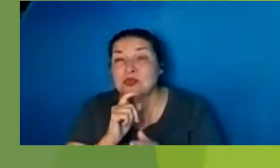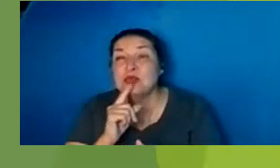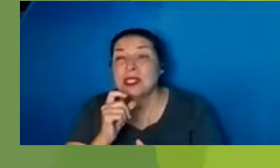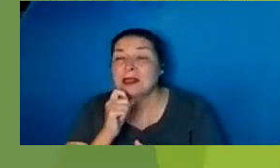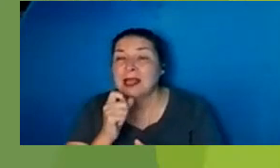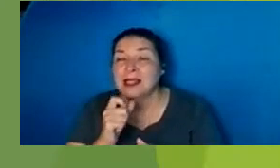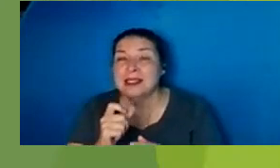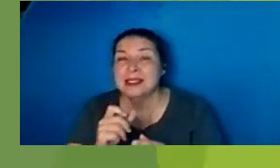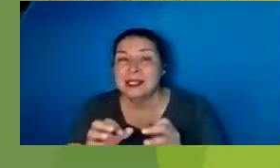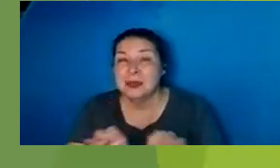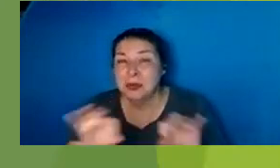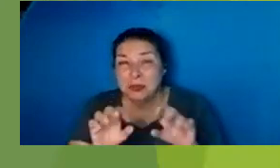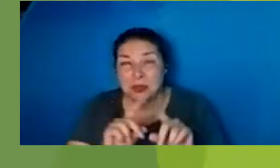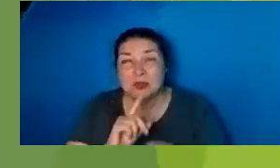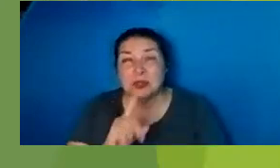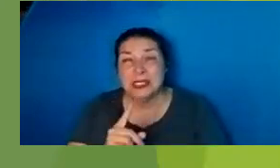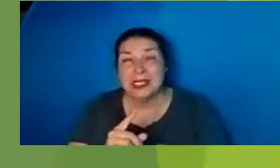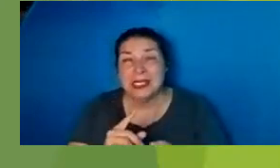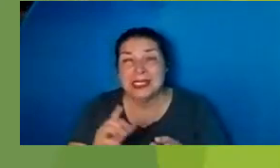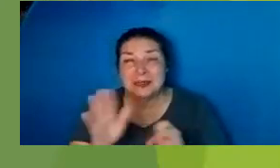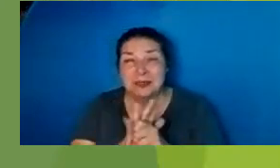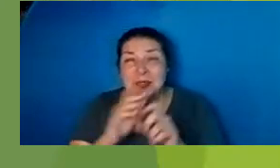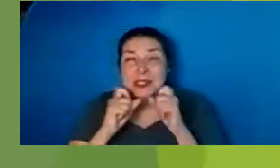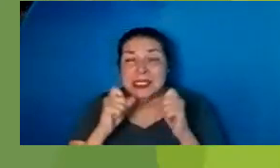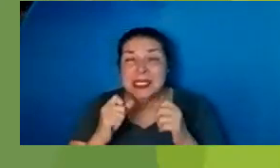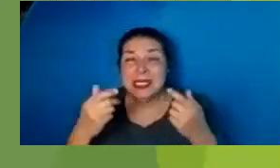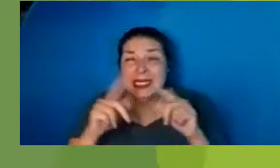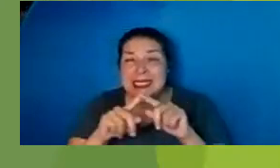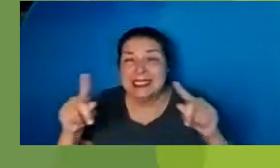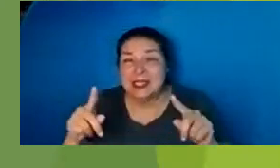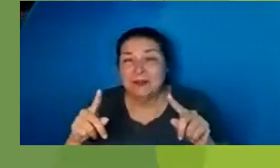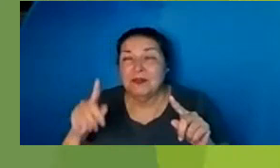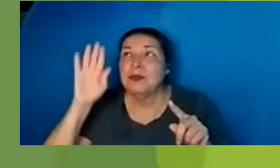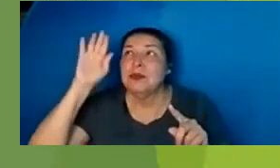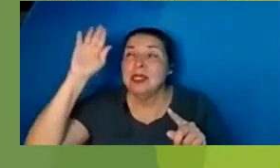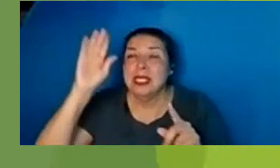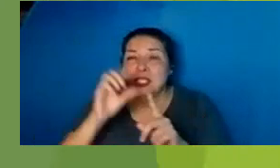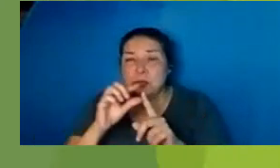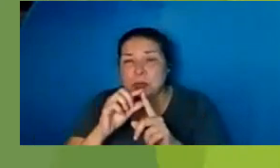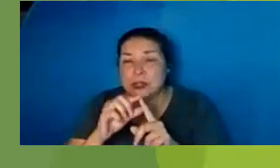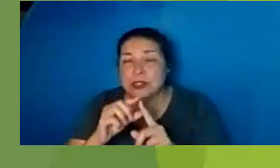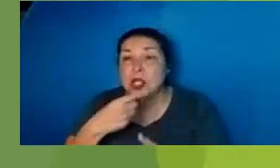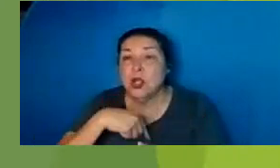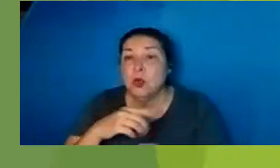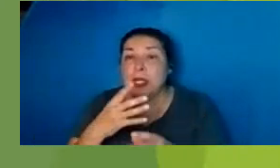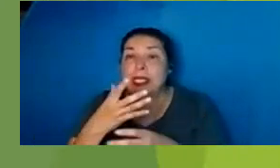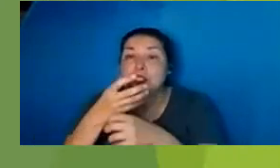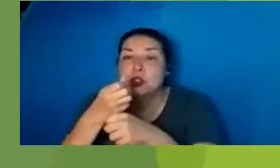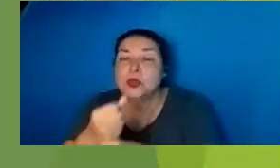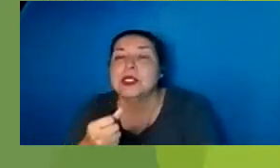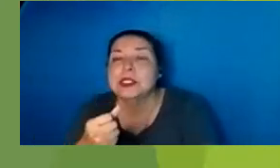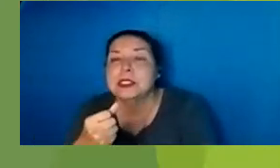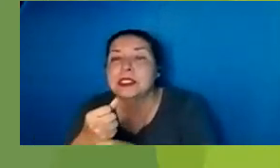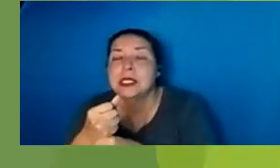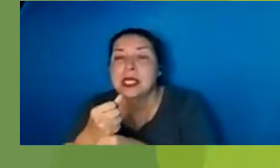downright sinful. It's contrary to the word and his way. We put our trust and confidence in our